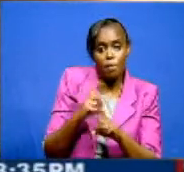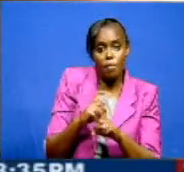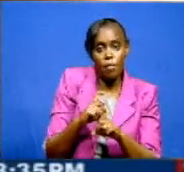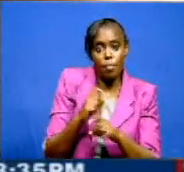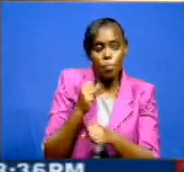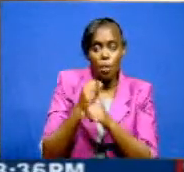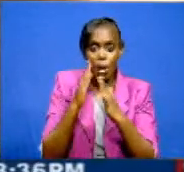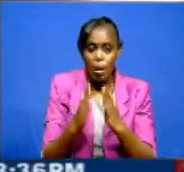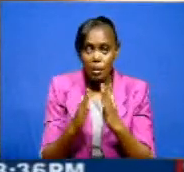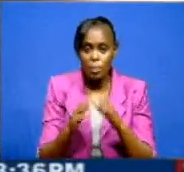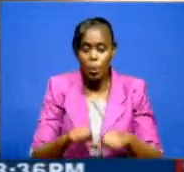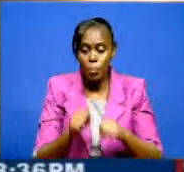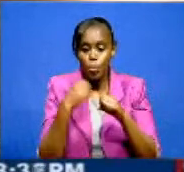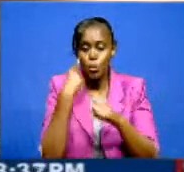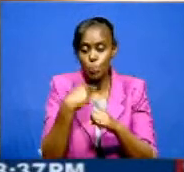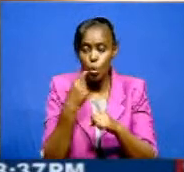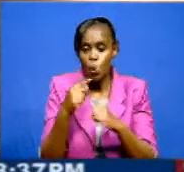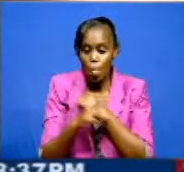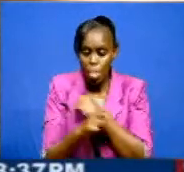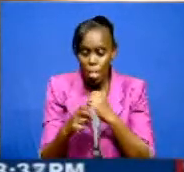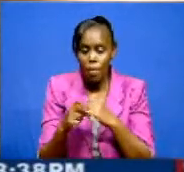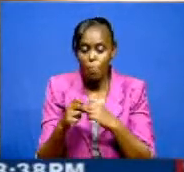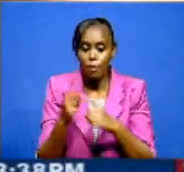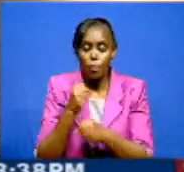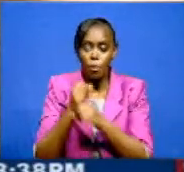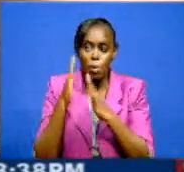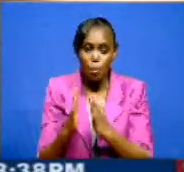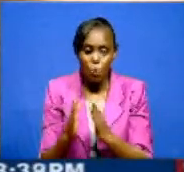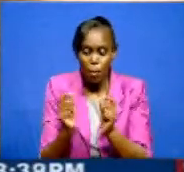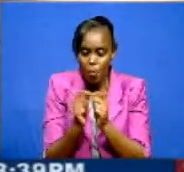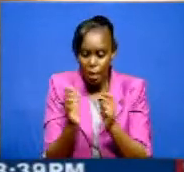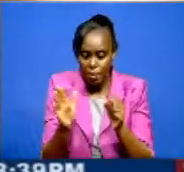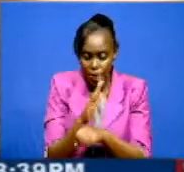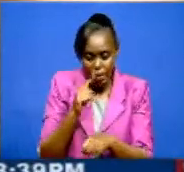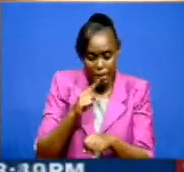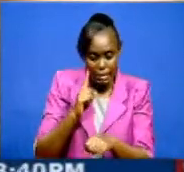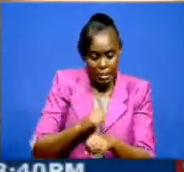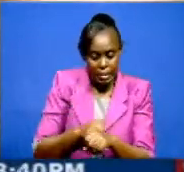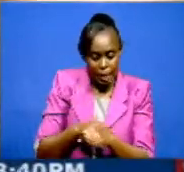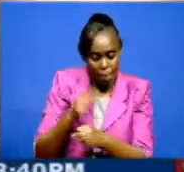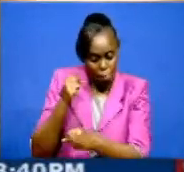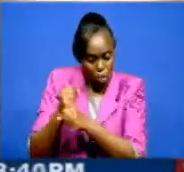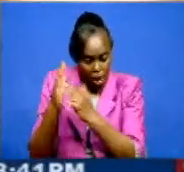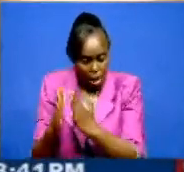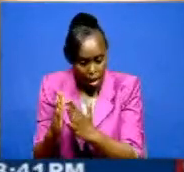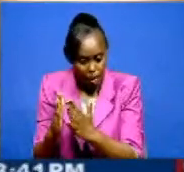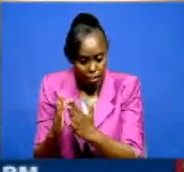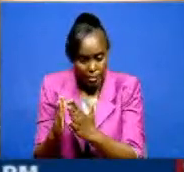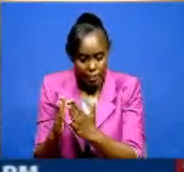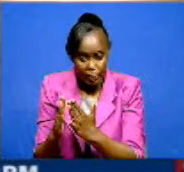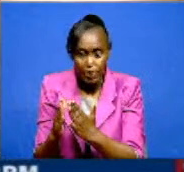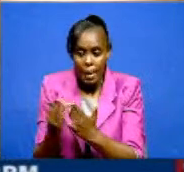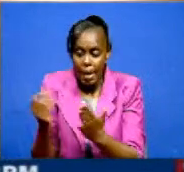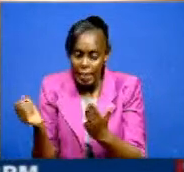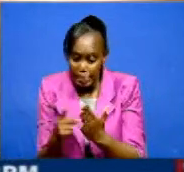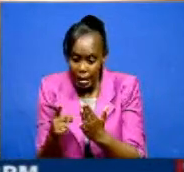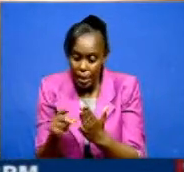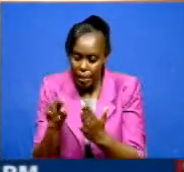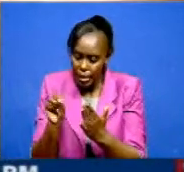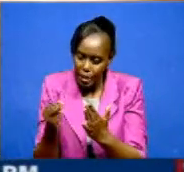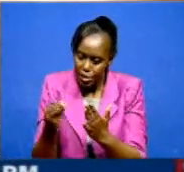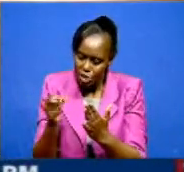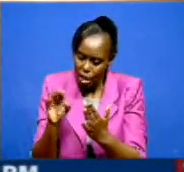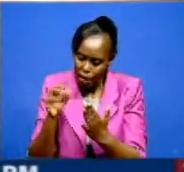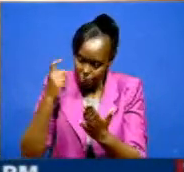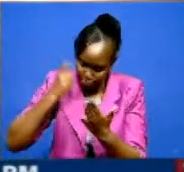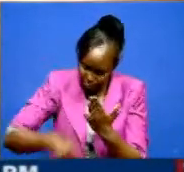Mr. Speaker, it is so painful when an employee has been deducted, NHIF, for